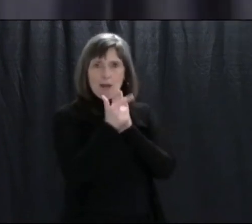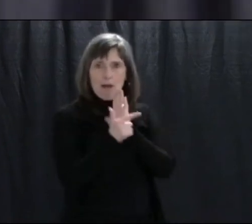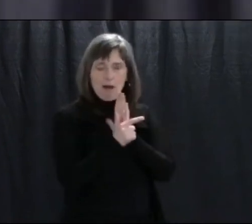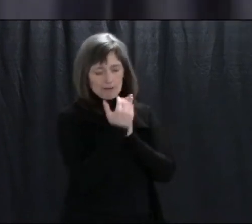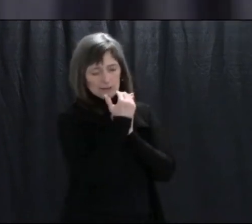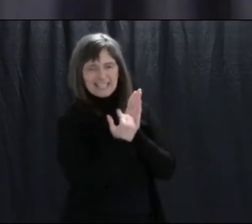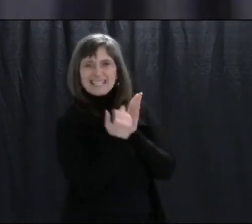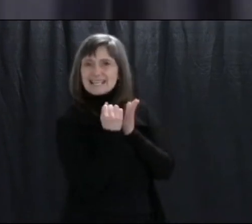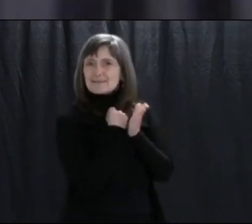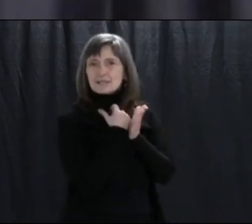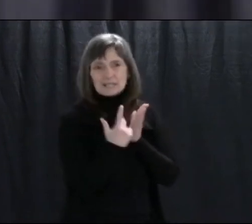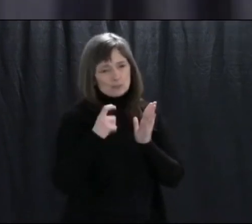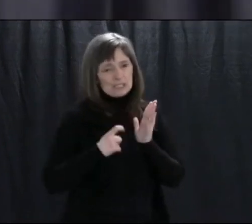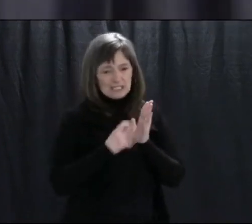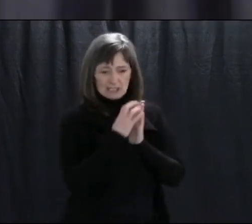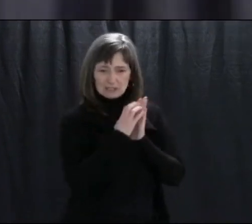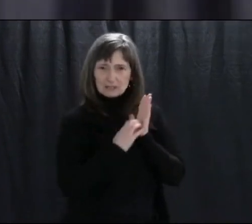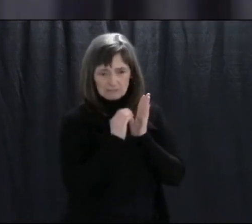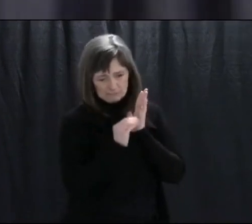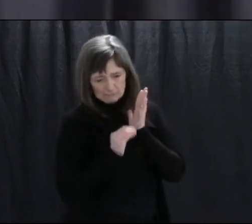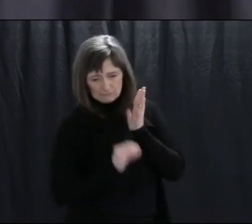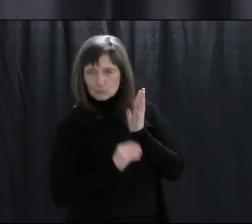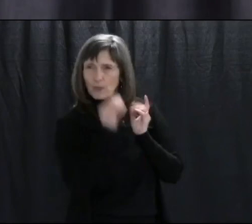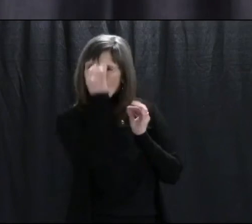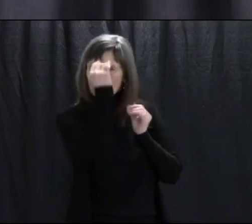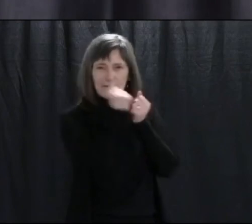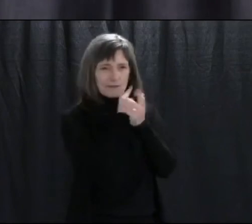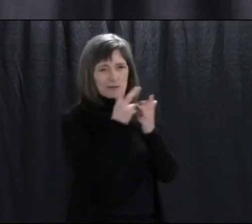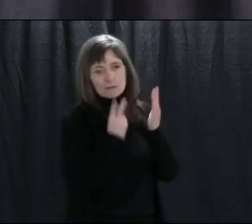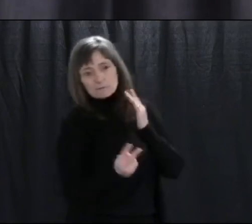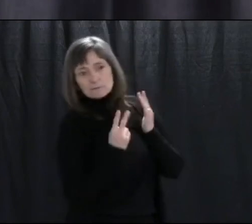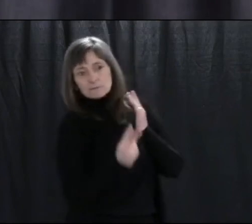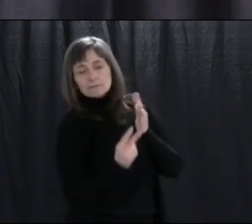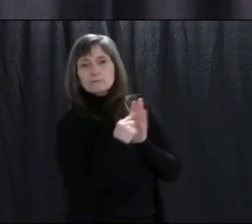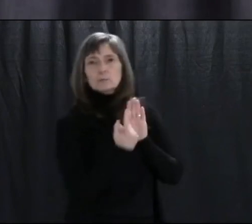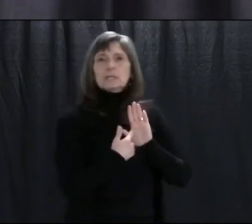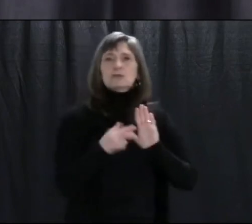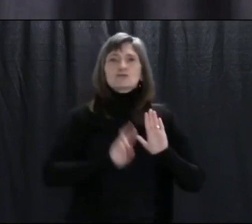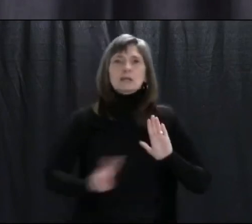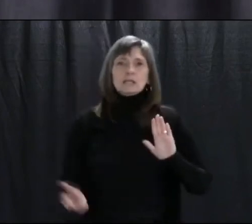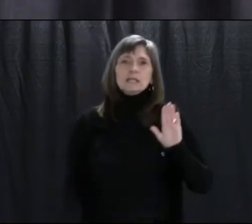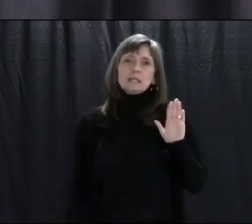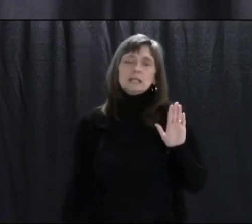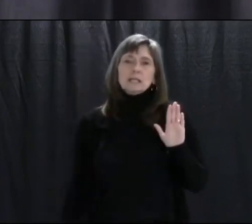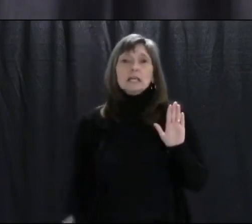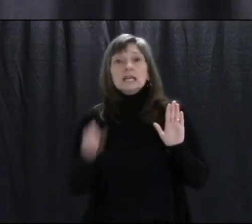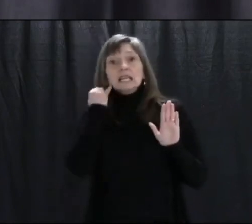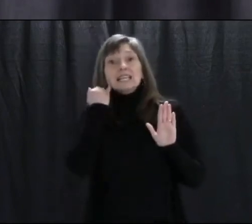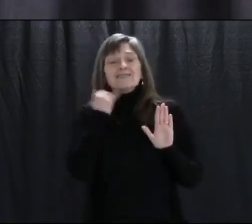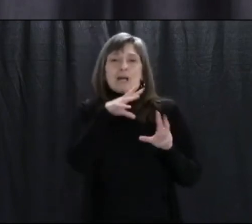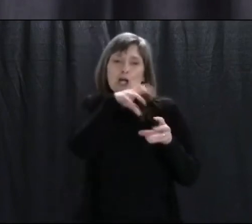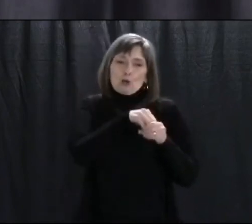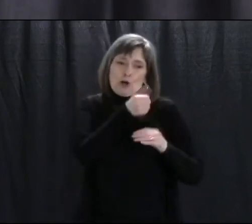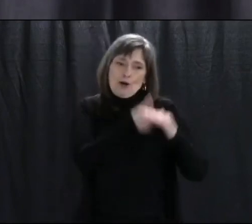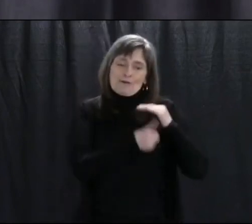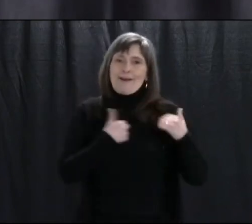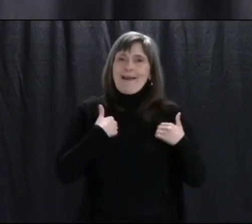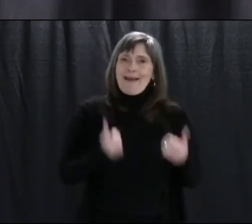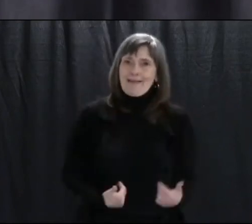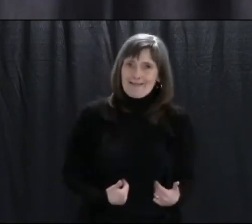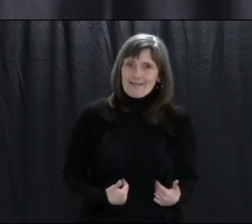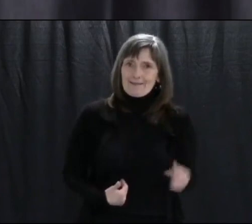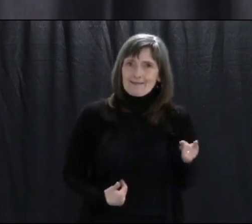drafters intended to do. If at some point in the future there is something outside the realm of health that this act does